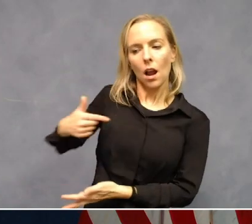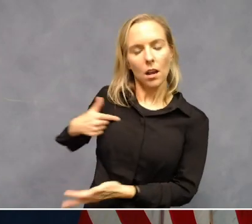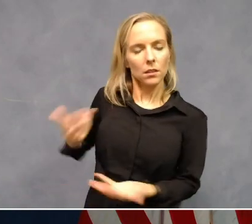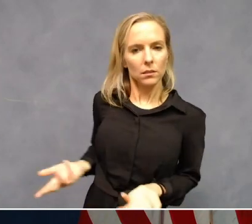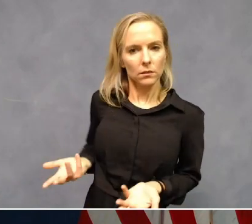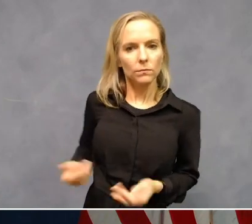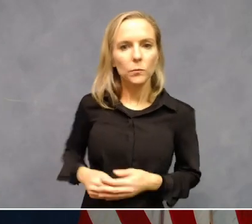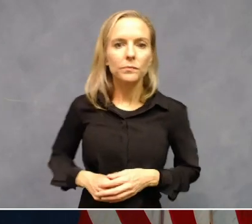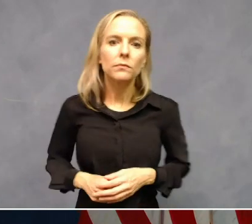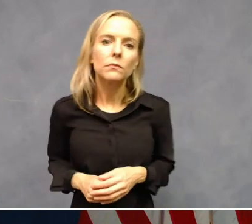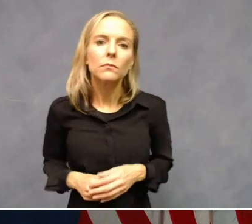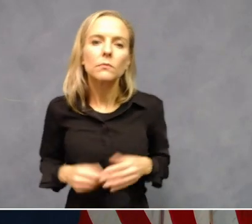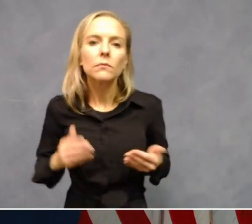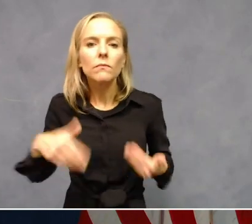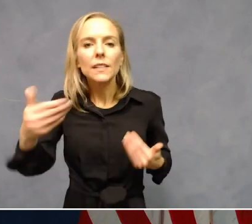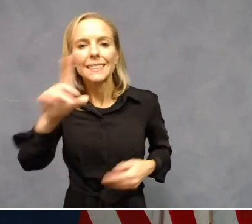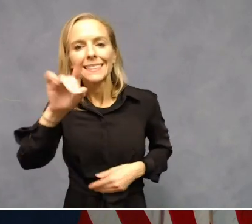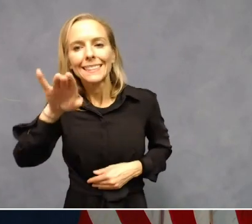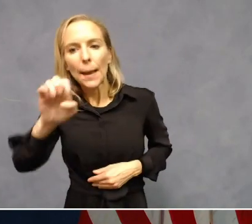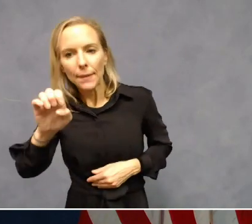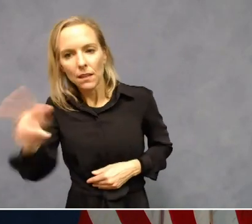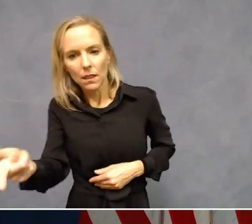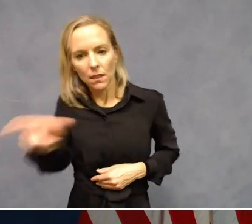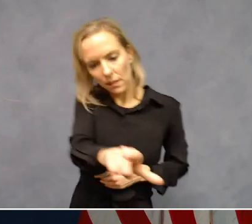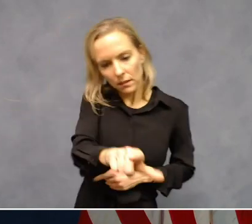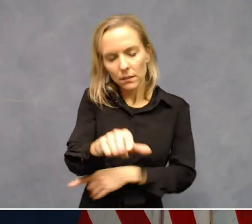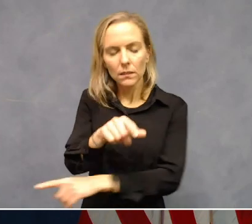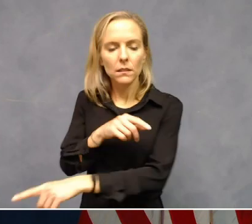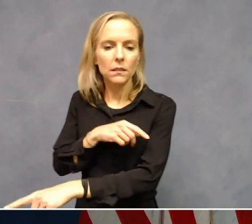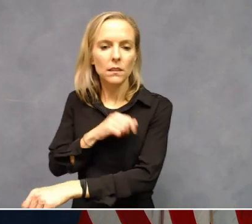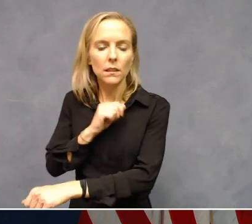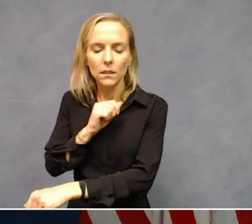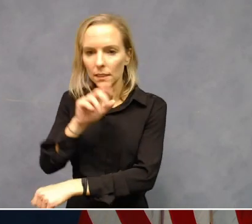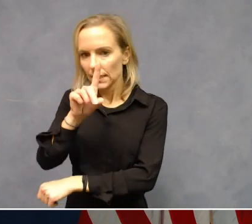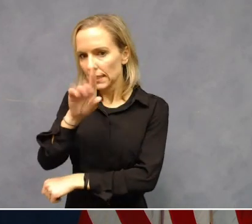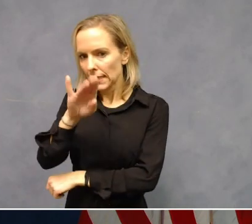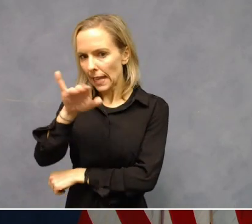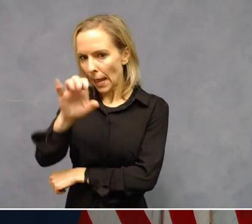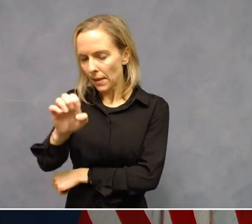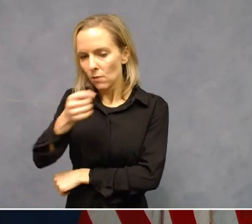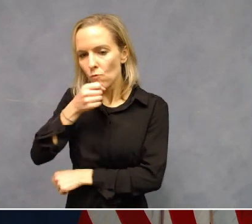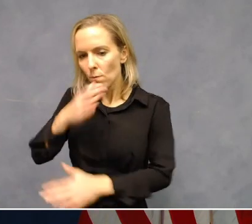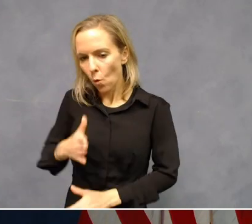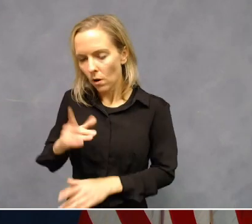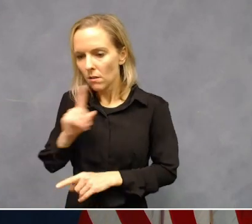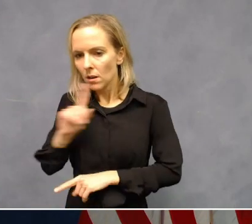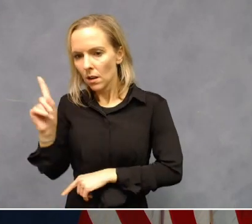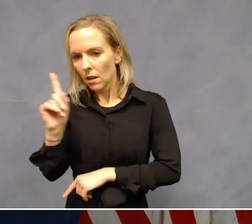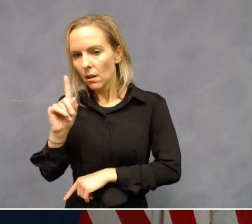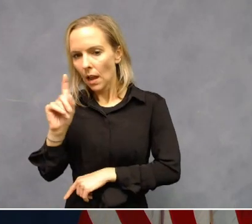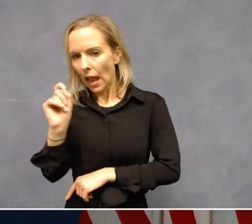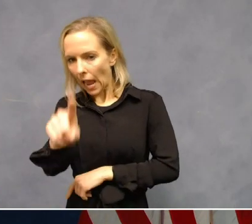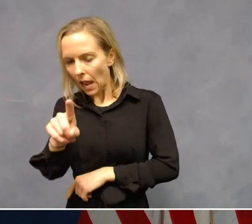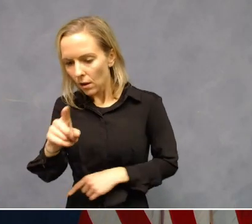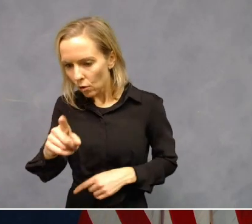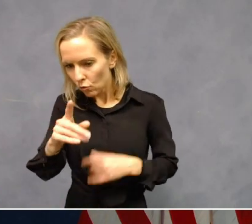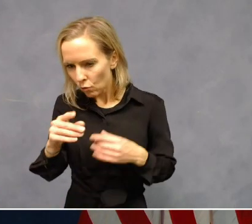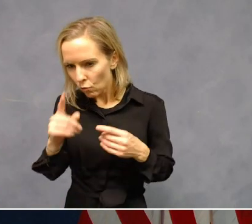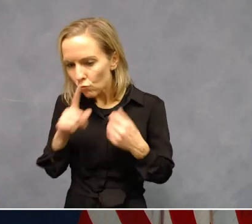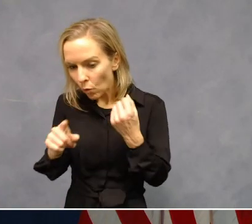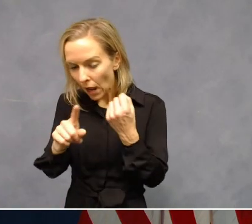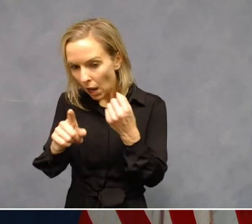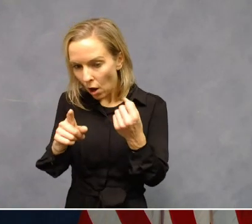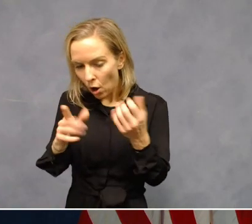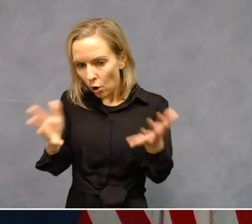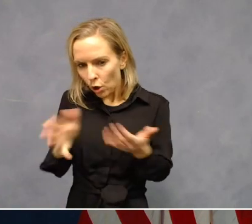Yeah, let me do Debbie and then we'll cut over. Are you enlisting the aid of local officials in your effort